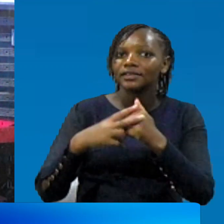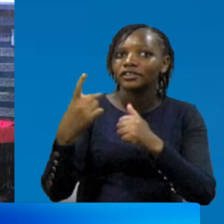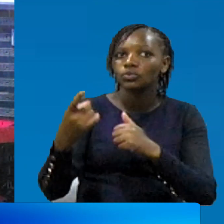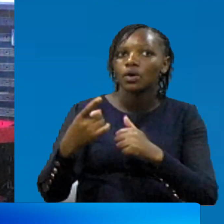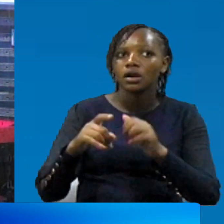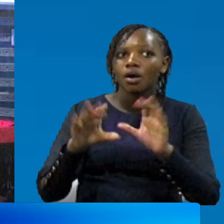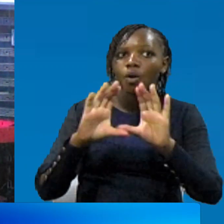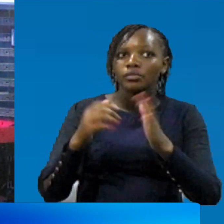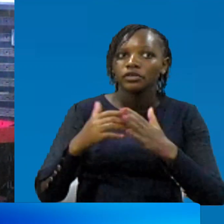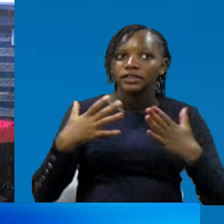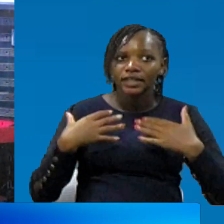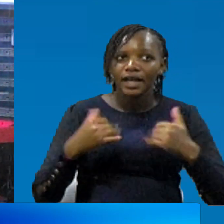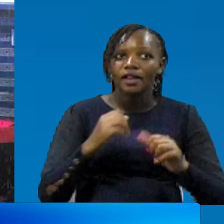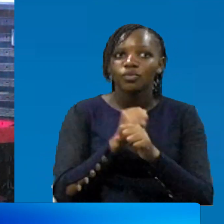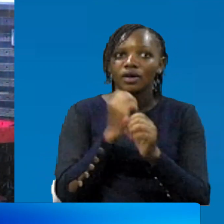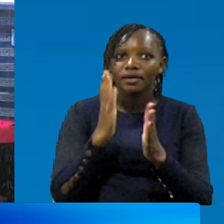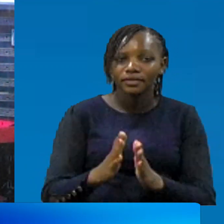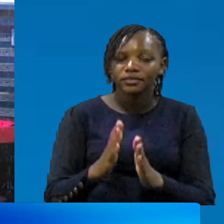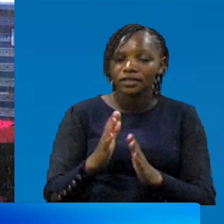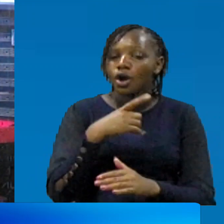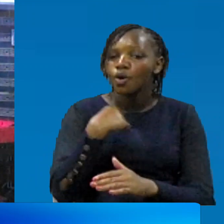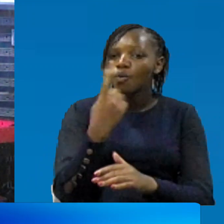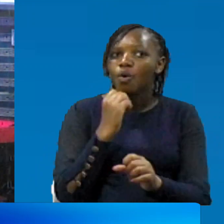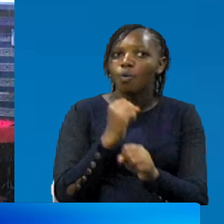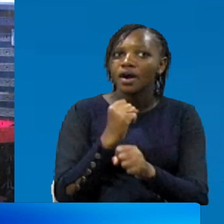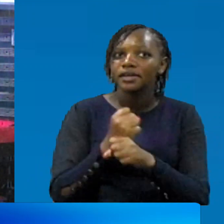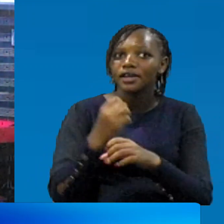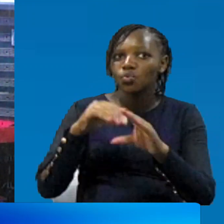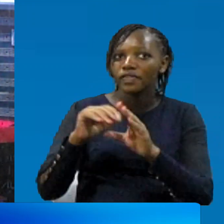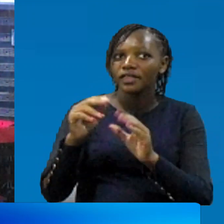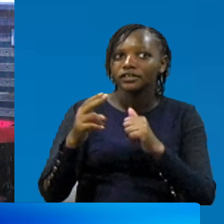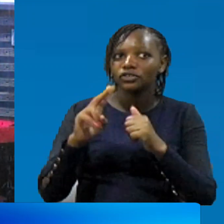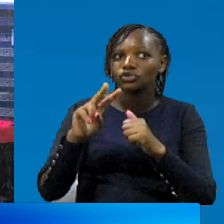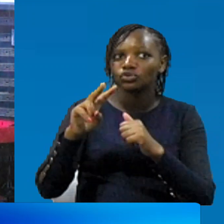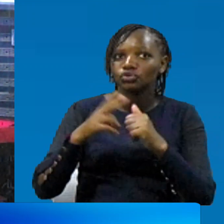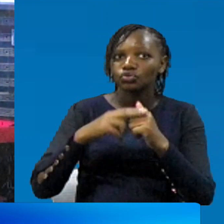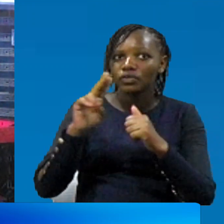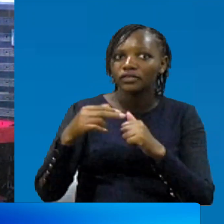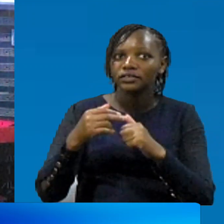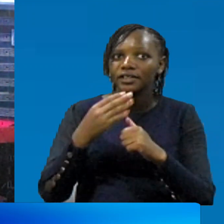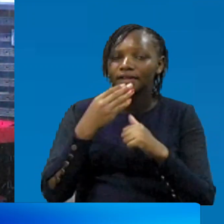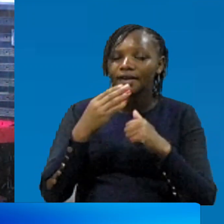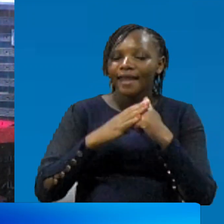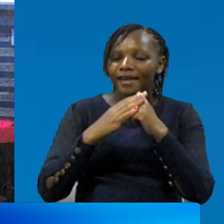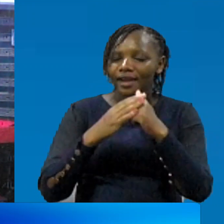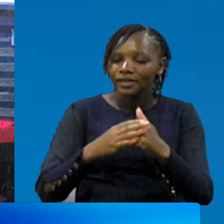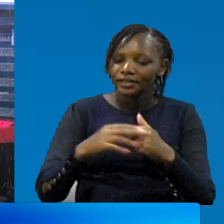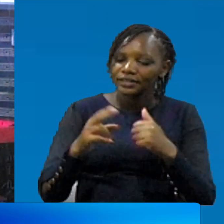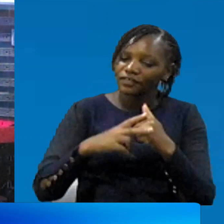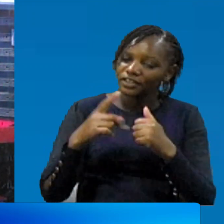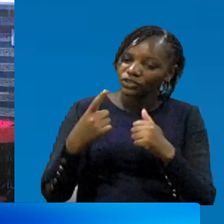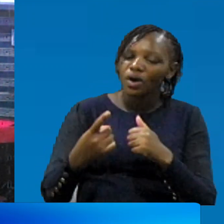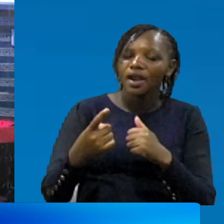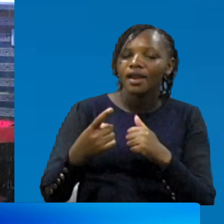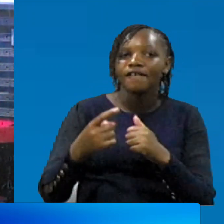2,971 community health workers working in 2,971 villages, and so